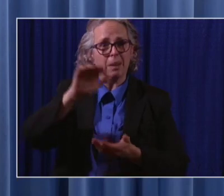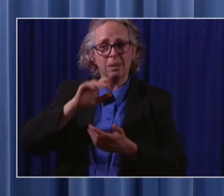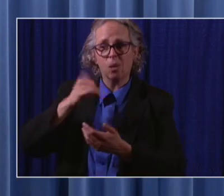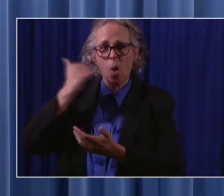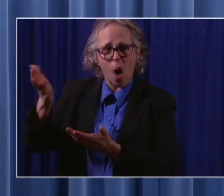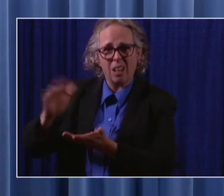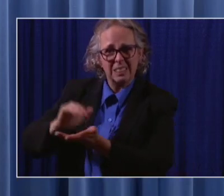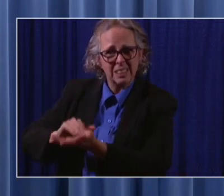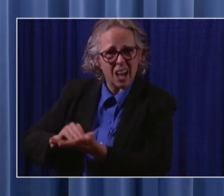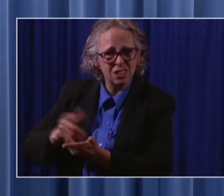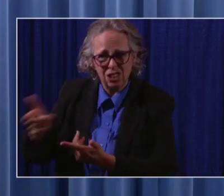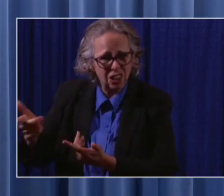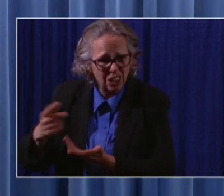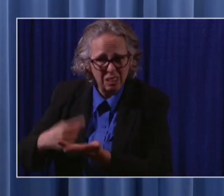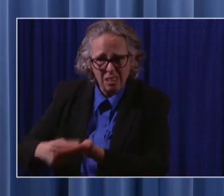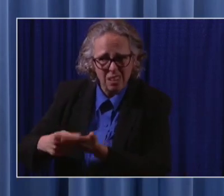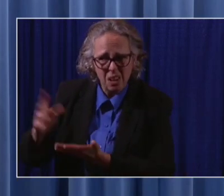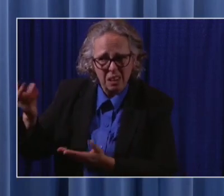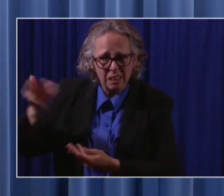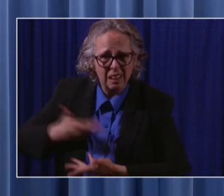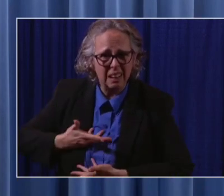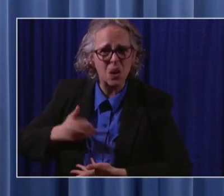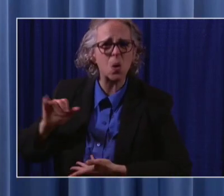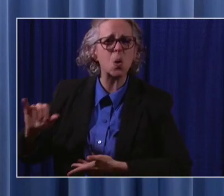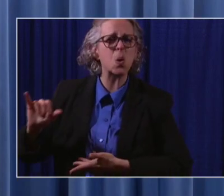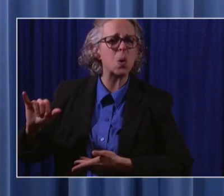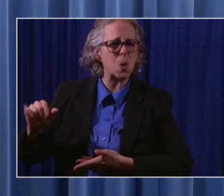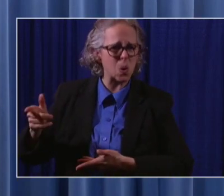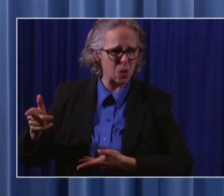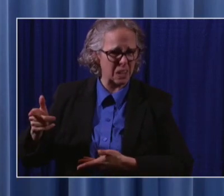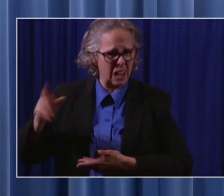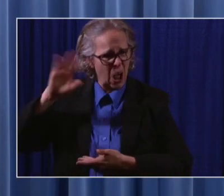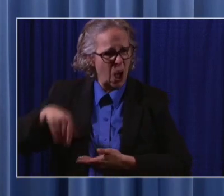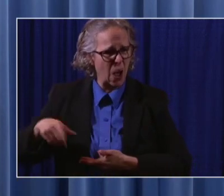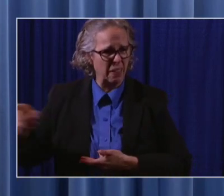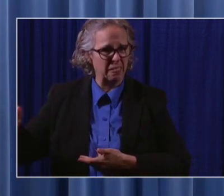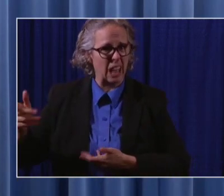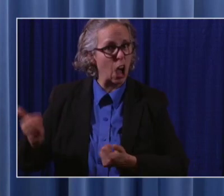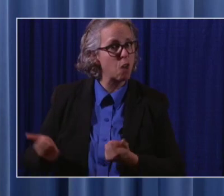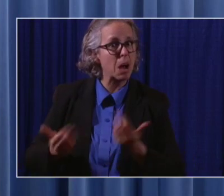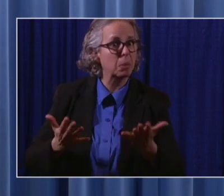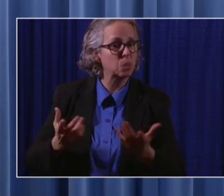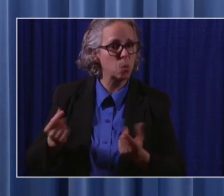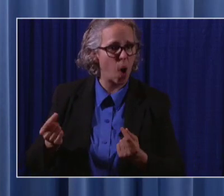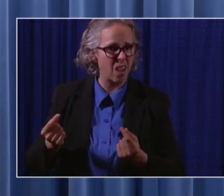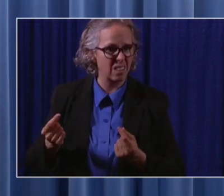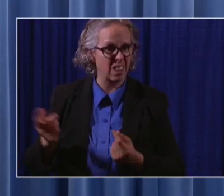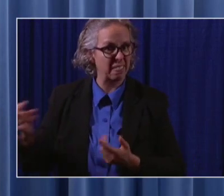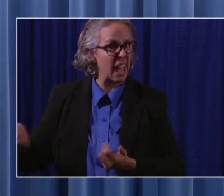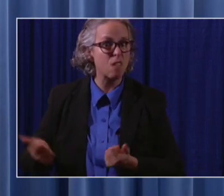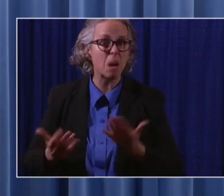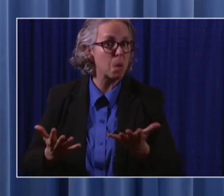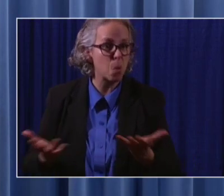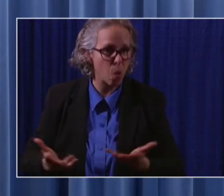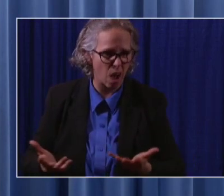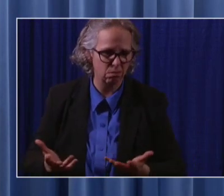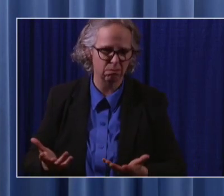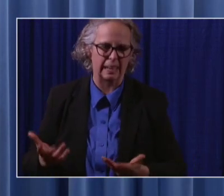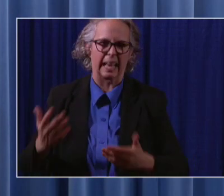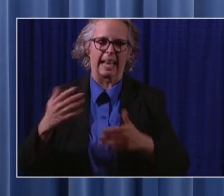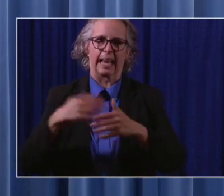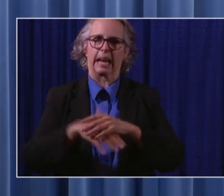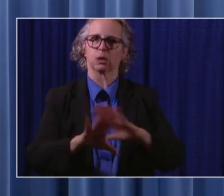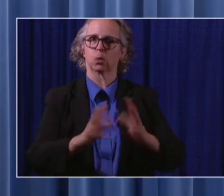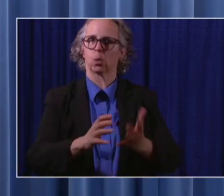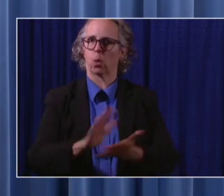the doctors, pediatricians, what they recommended. They recommended in kids go to school because there are